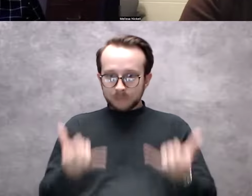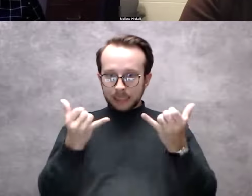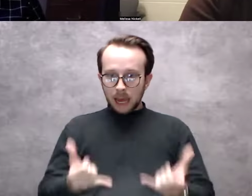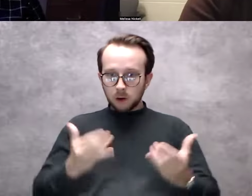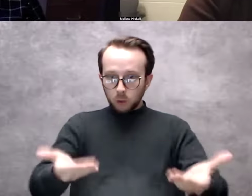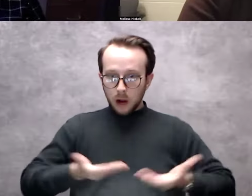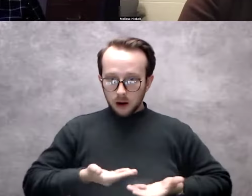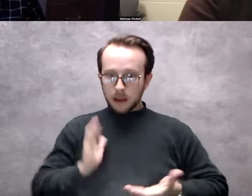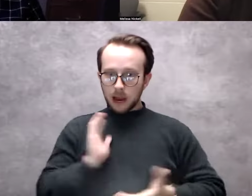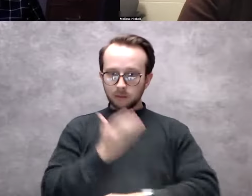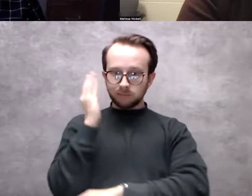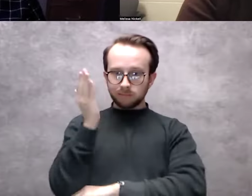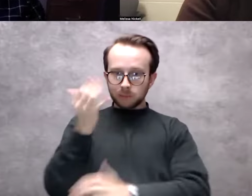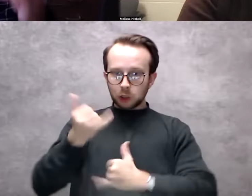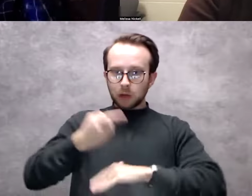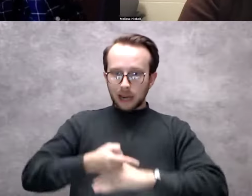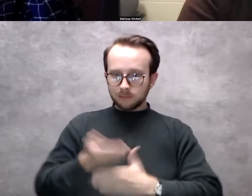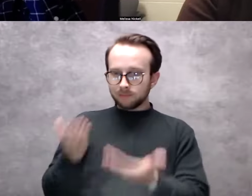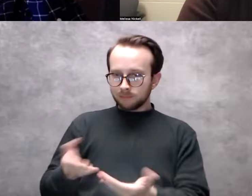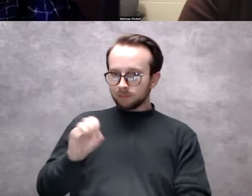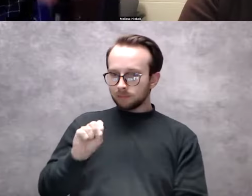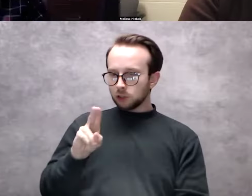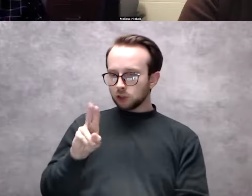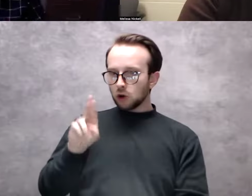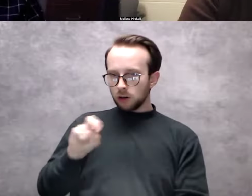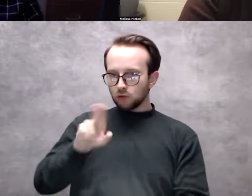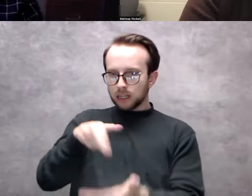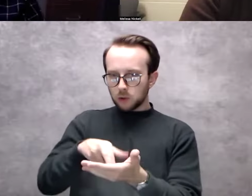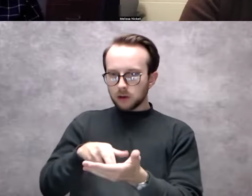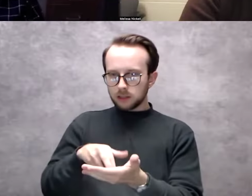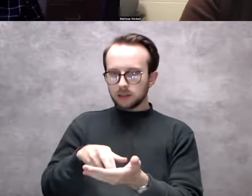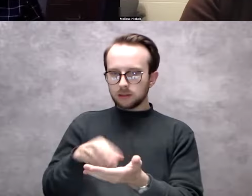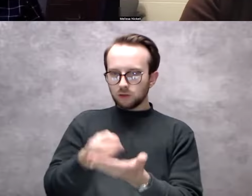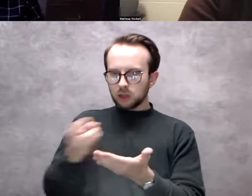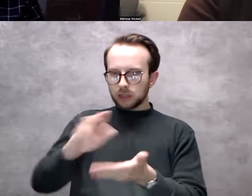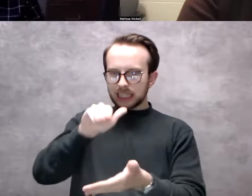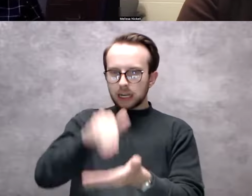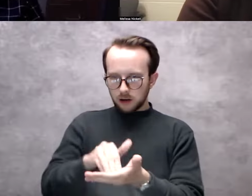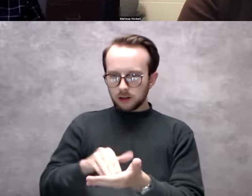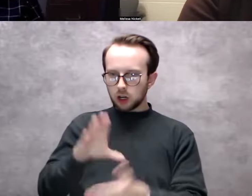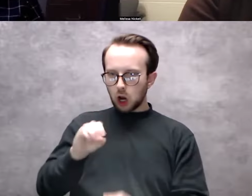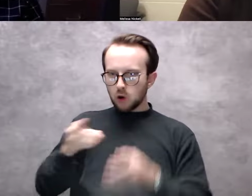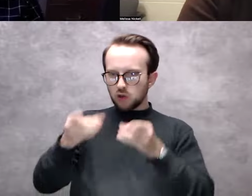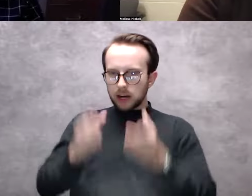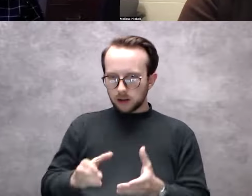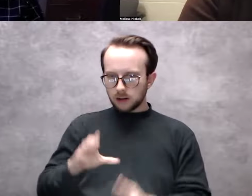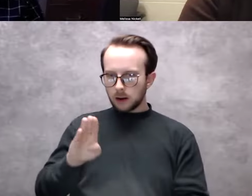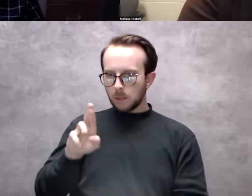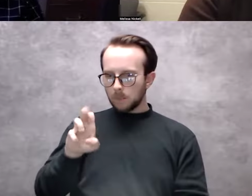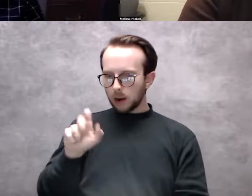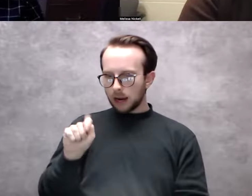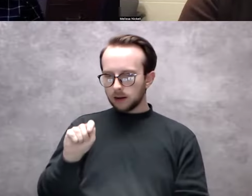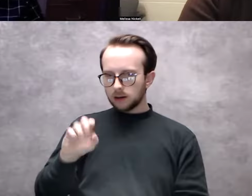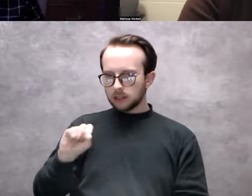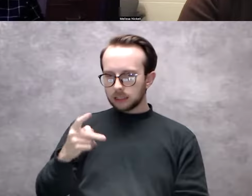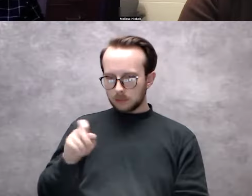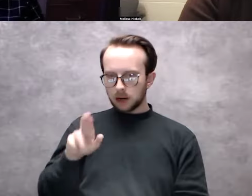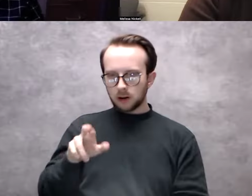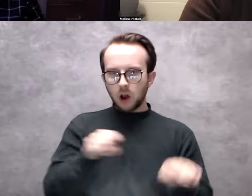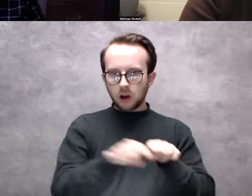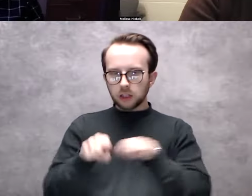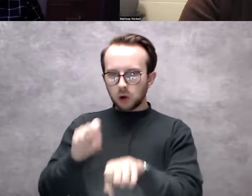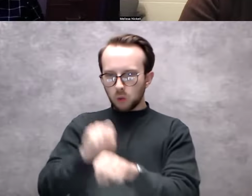speaker today. We have the Shore Resource Center Co-Program Director, Dr. Brett Spear, who's also a faculty member in the UK College